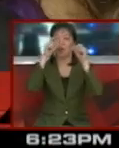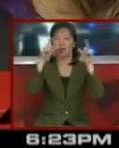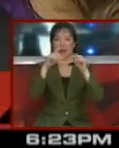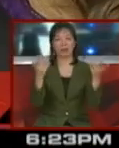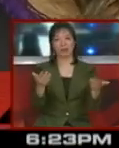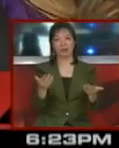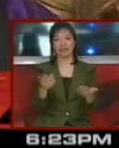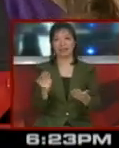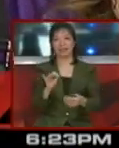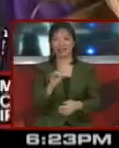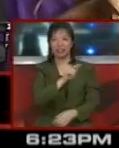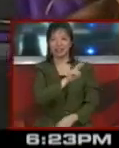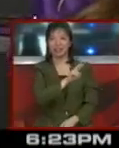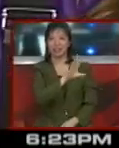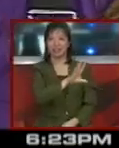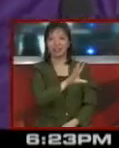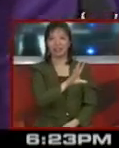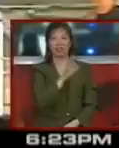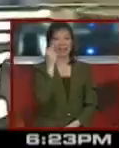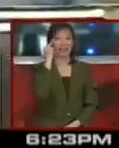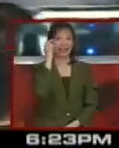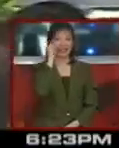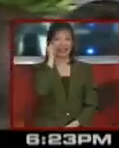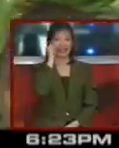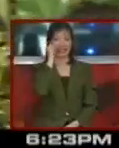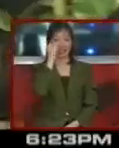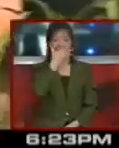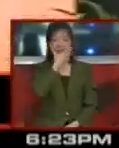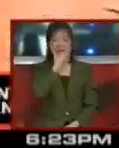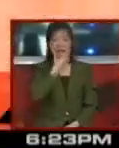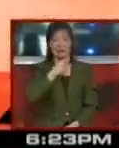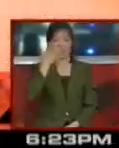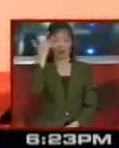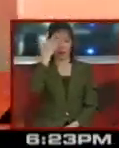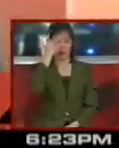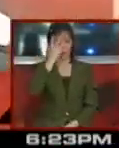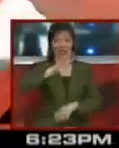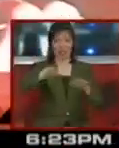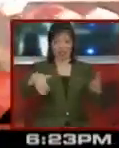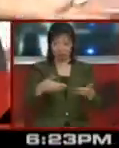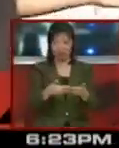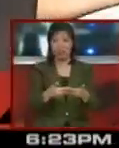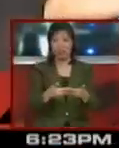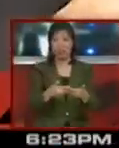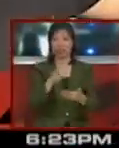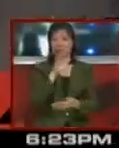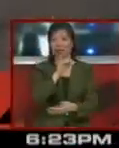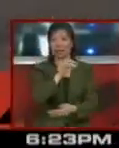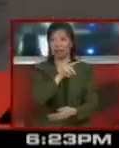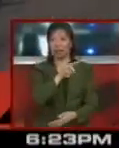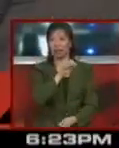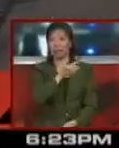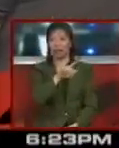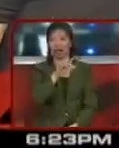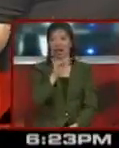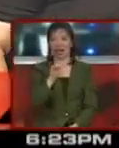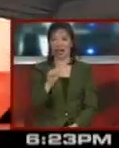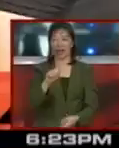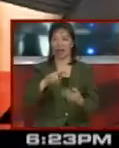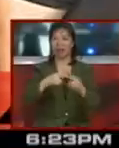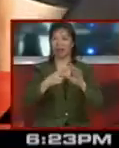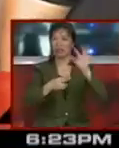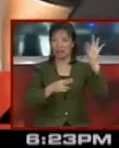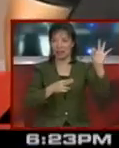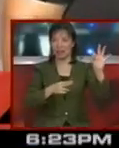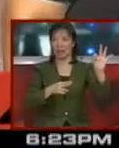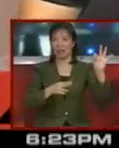Very blooming naman si TV5 Princess Nadine Samonte nang ipakilala bilang bida sa Cinemalaya Entry na 9. Papel niya rito ang isang babaeng naanakan